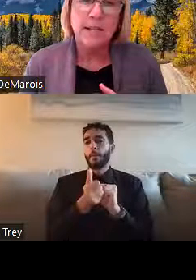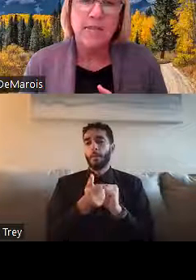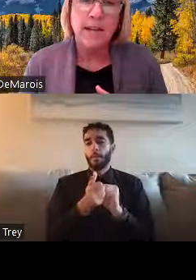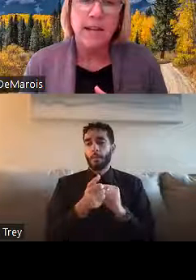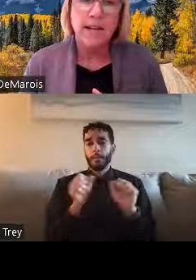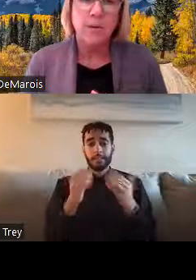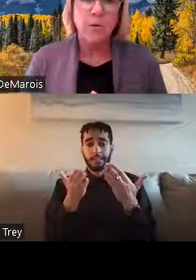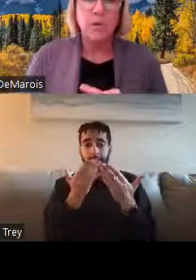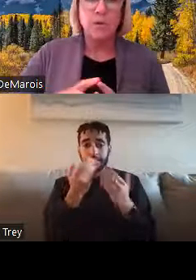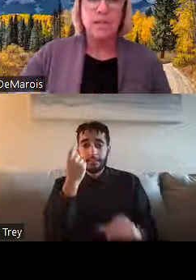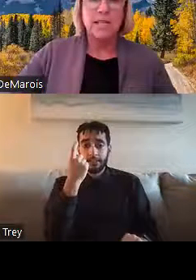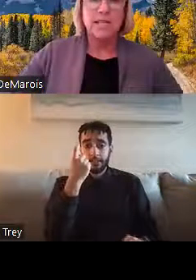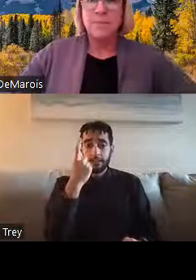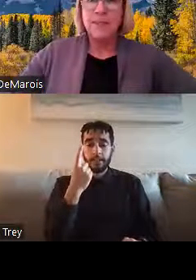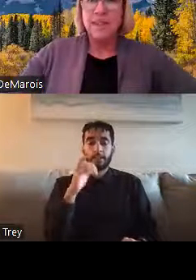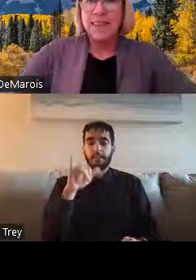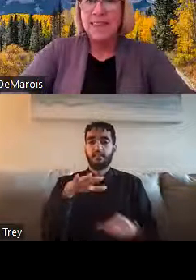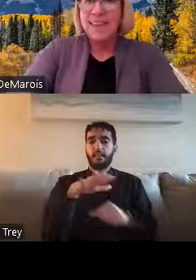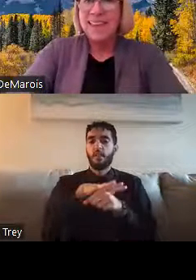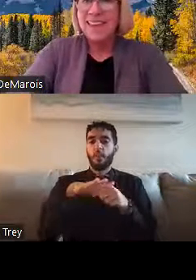and identify in their local communities?